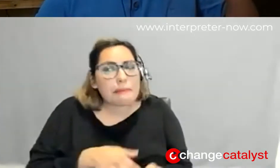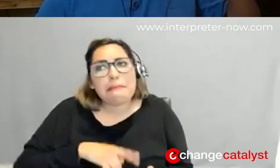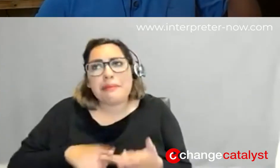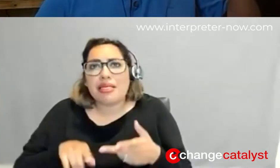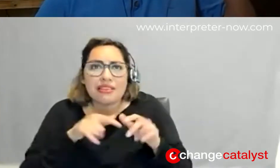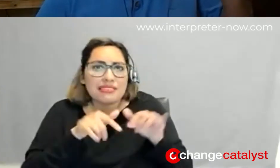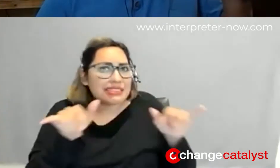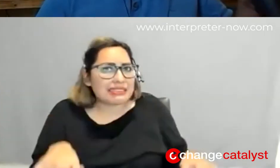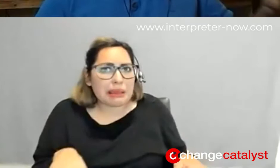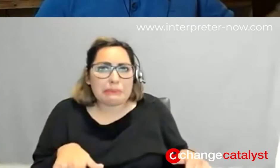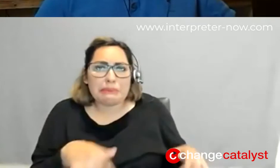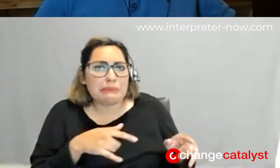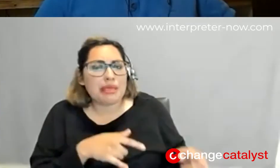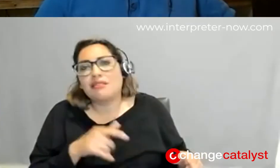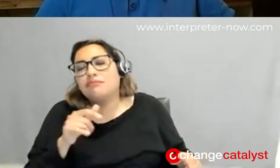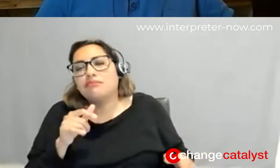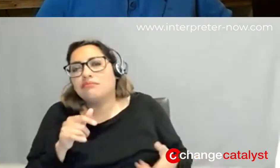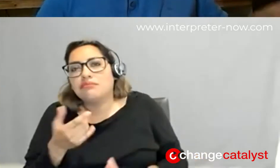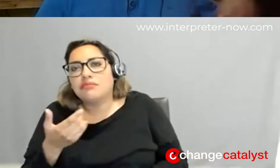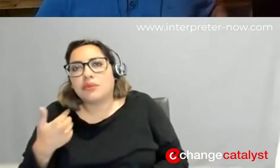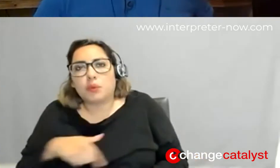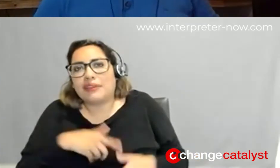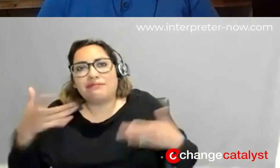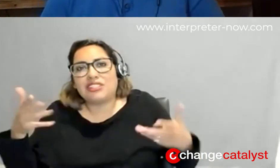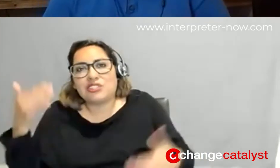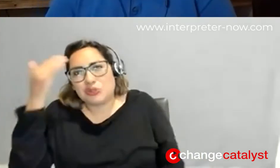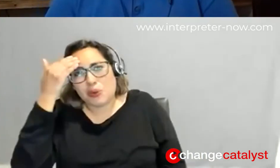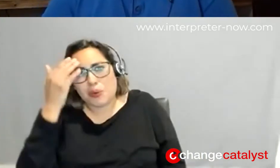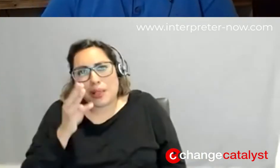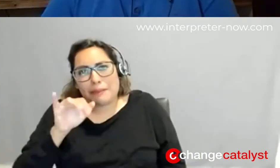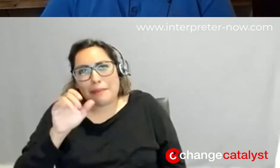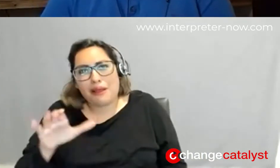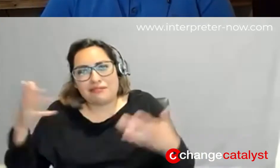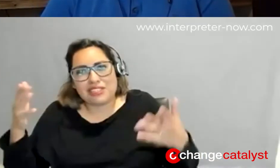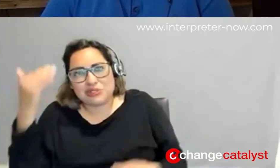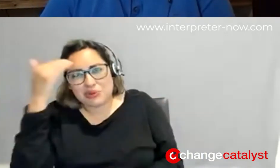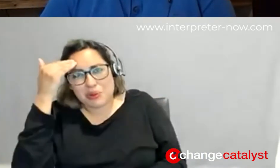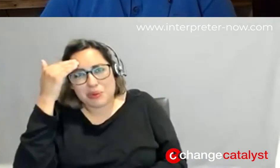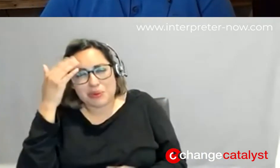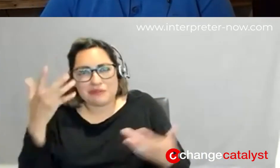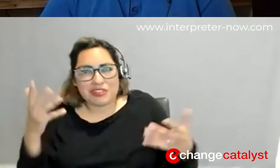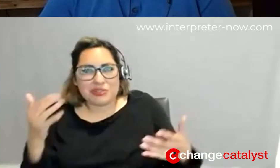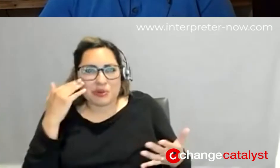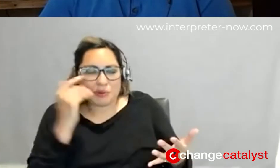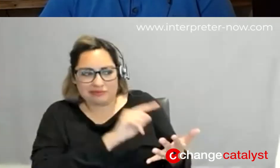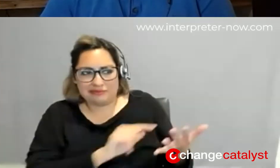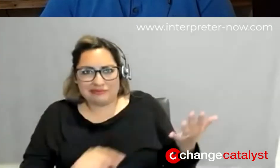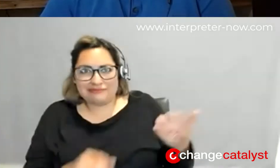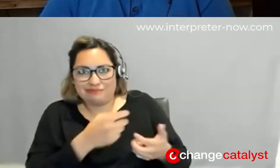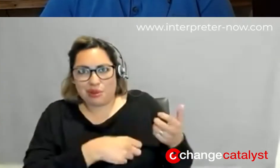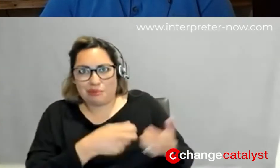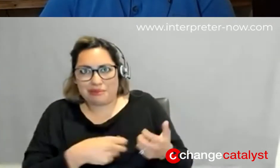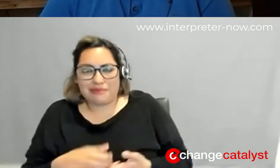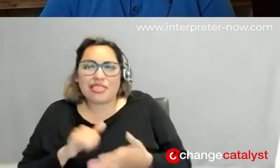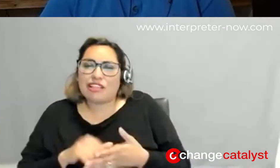is not new for BIPOC people. We know this has happened. We know these things are in place. And it's